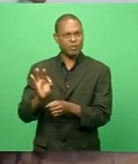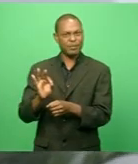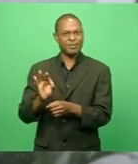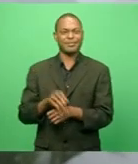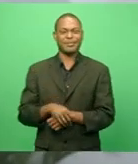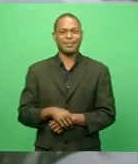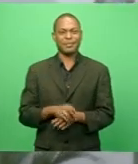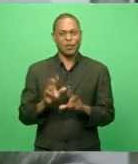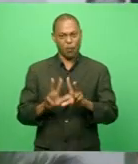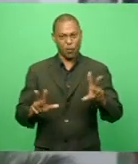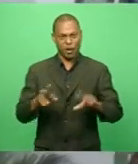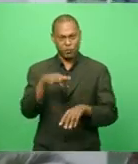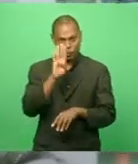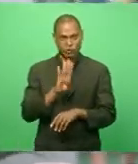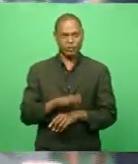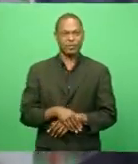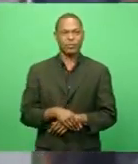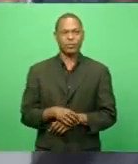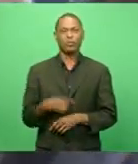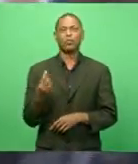of the opposition.